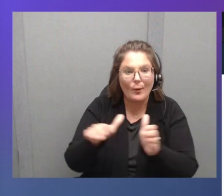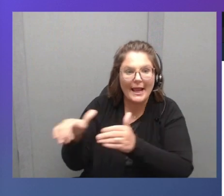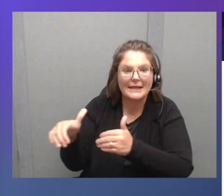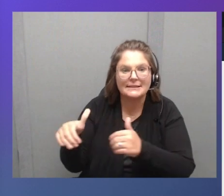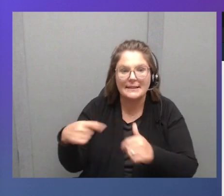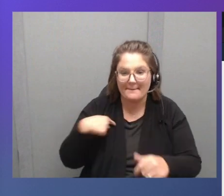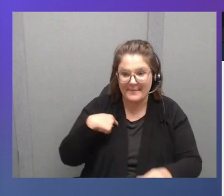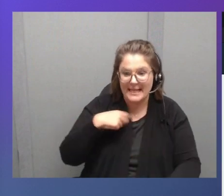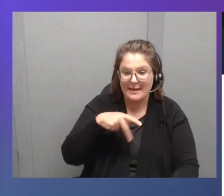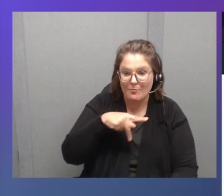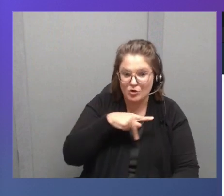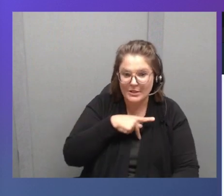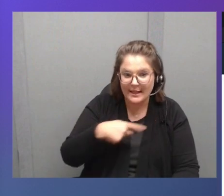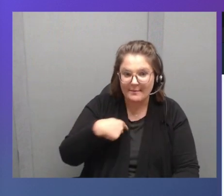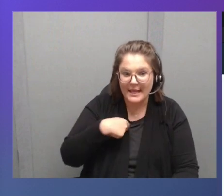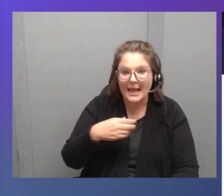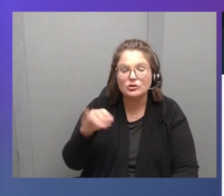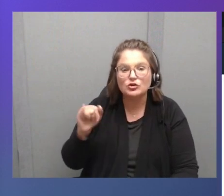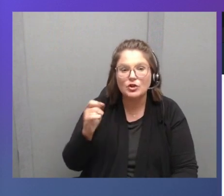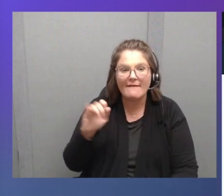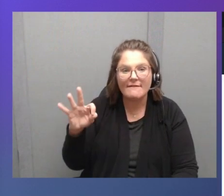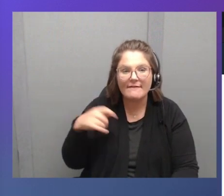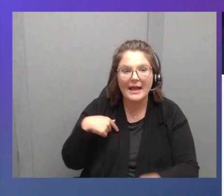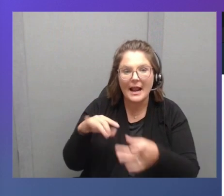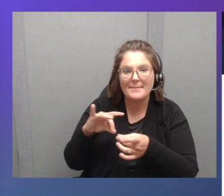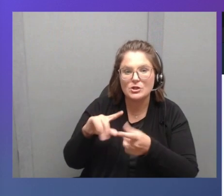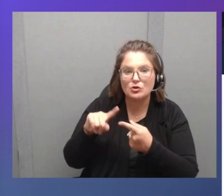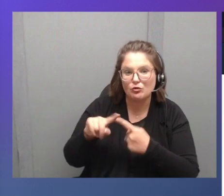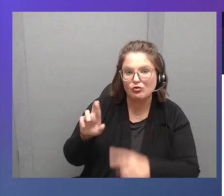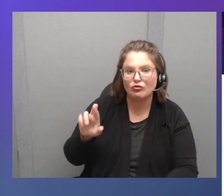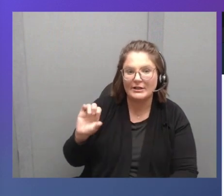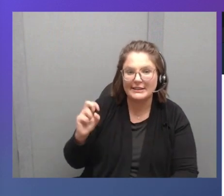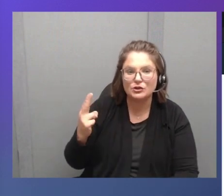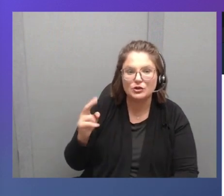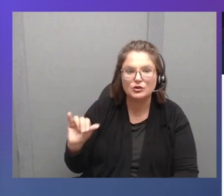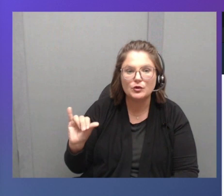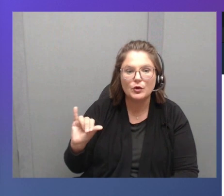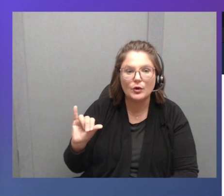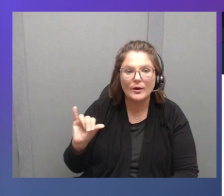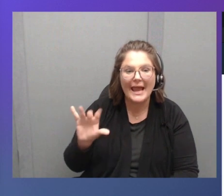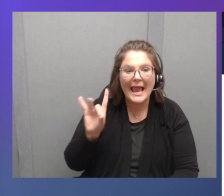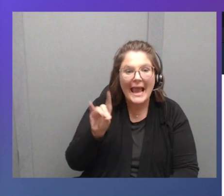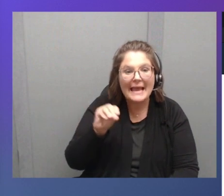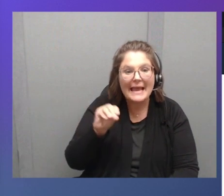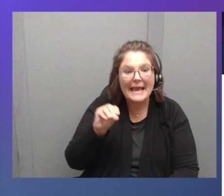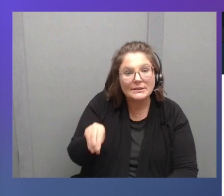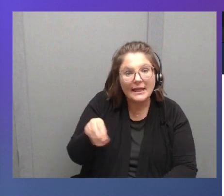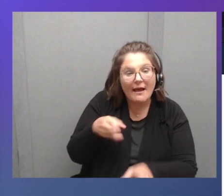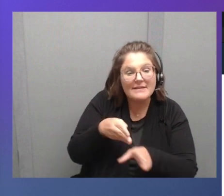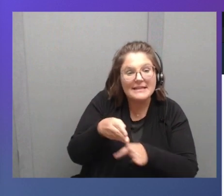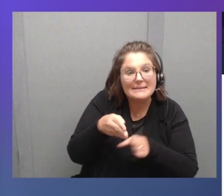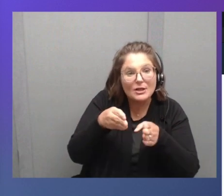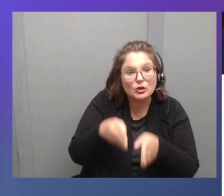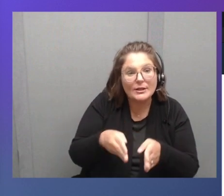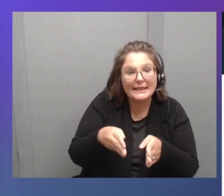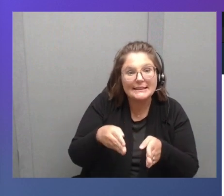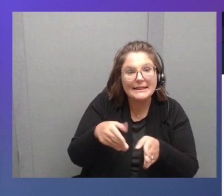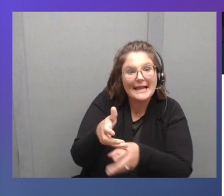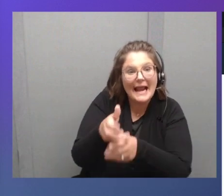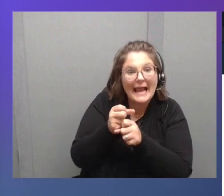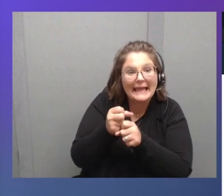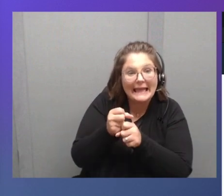talked to Jeff about, and I believe I may have mentioned it to Rich at some point, roughly about 80% of the specialist requests that I get in the Cloud